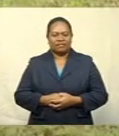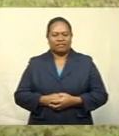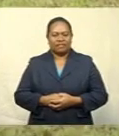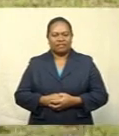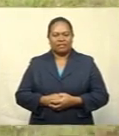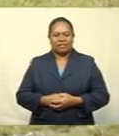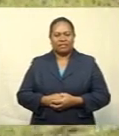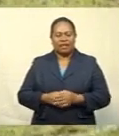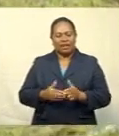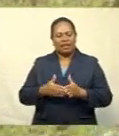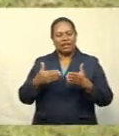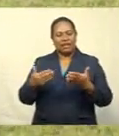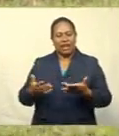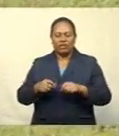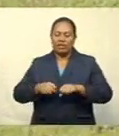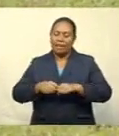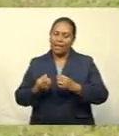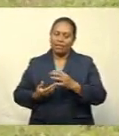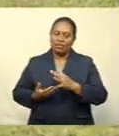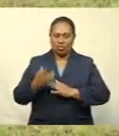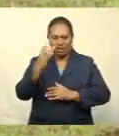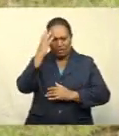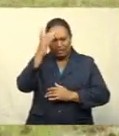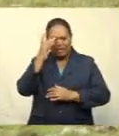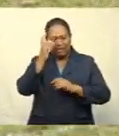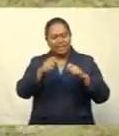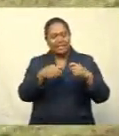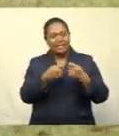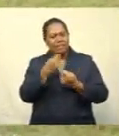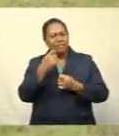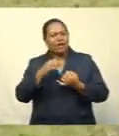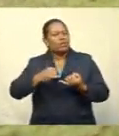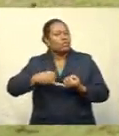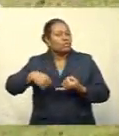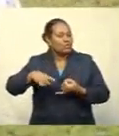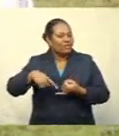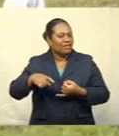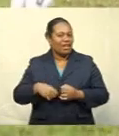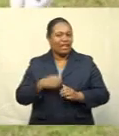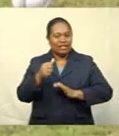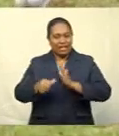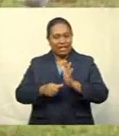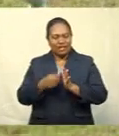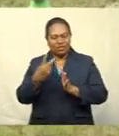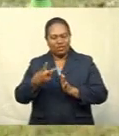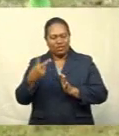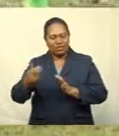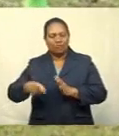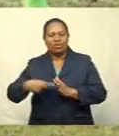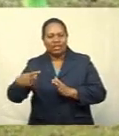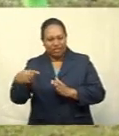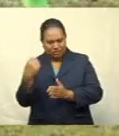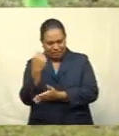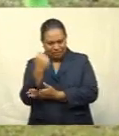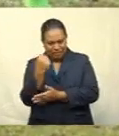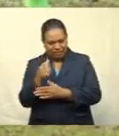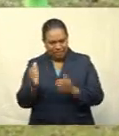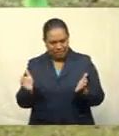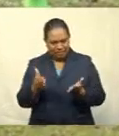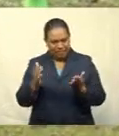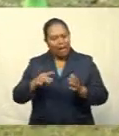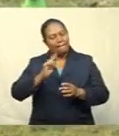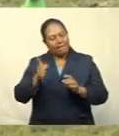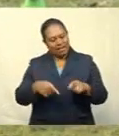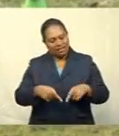being able to break through into his dream team Suva, this 22-year-old continued on to play rugby but for a different